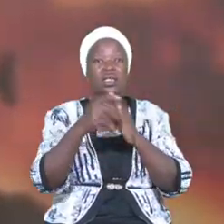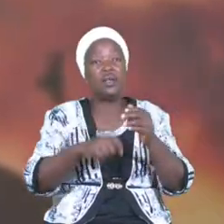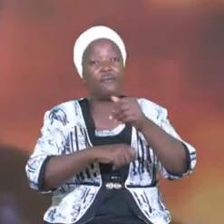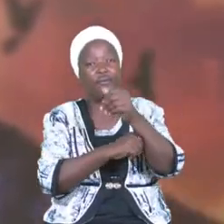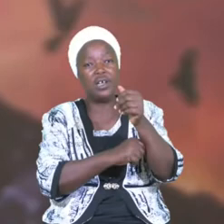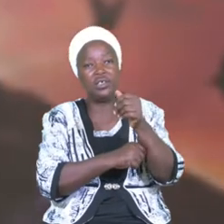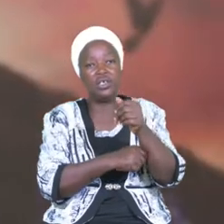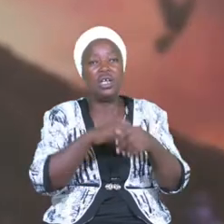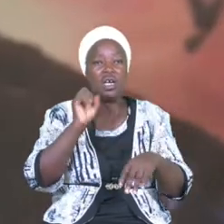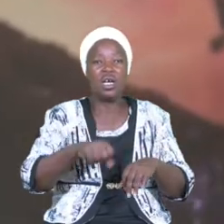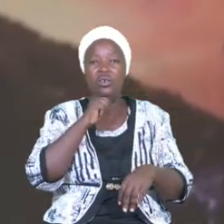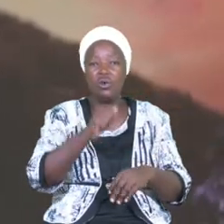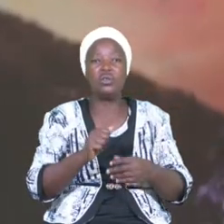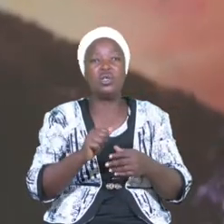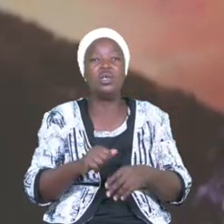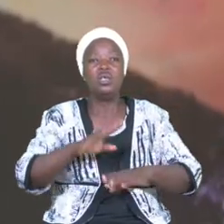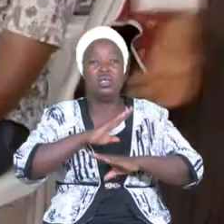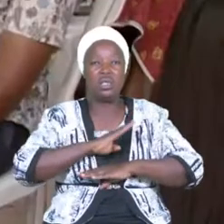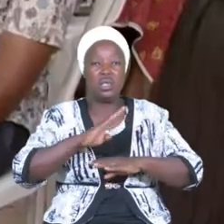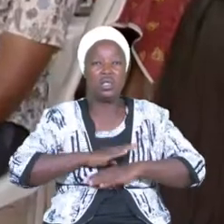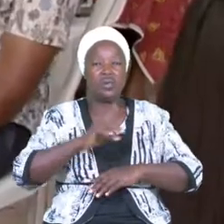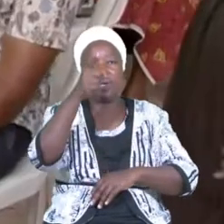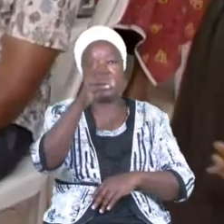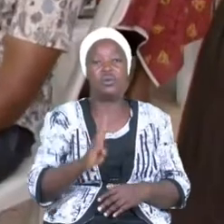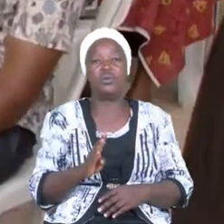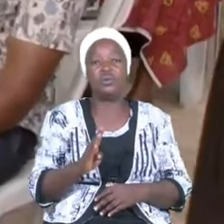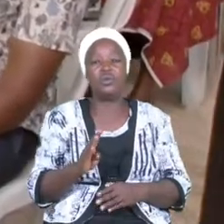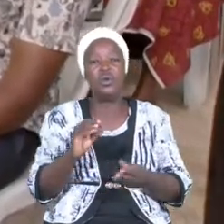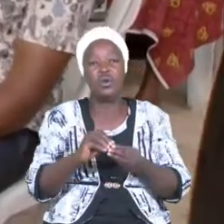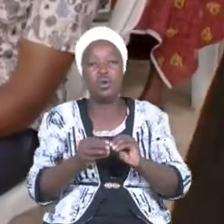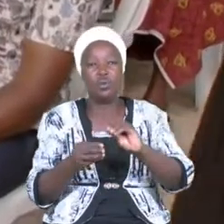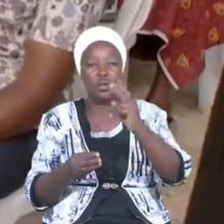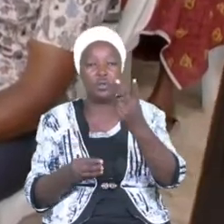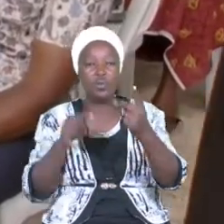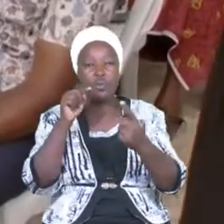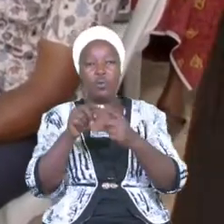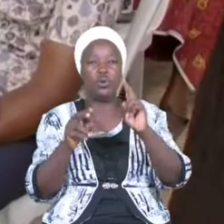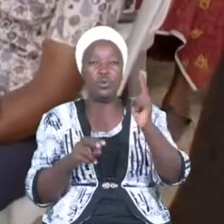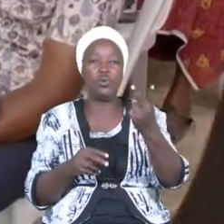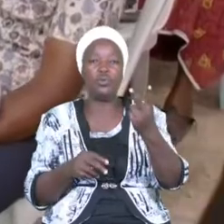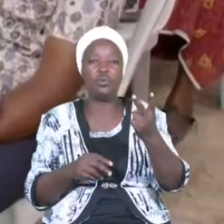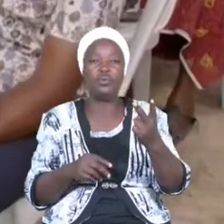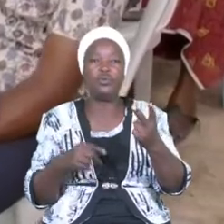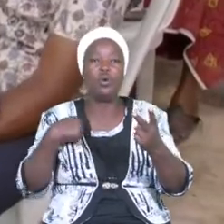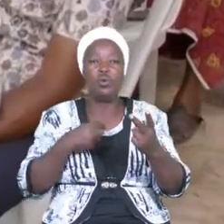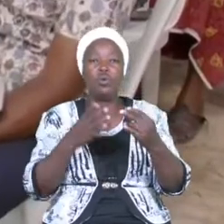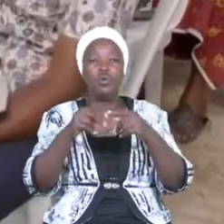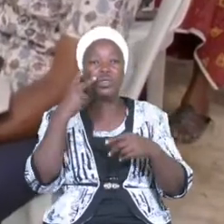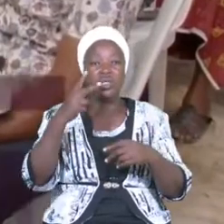please God. We'll come to point number two now. Point number two. We're looking at